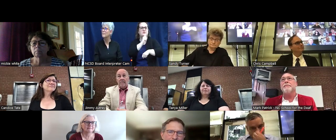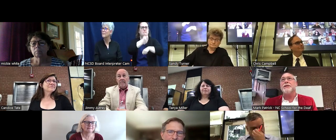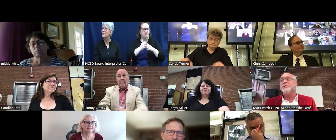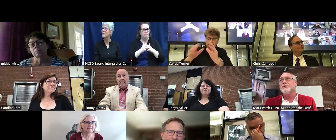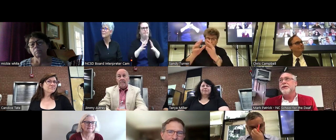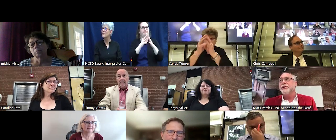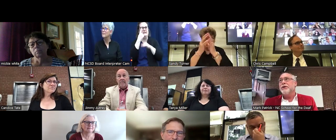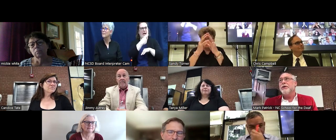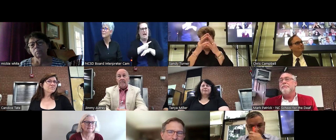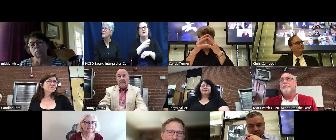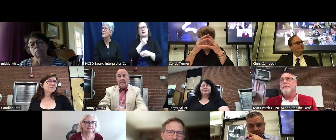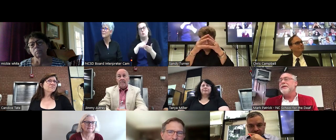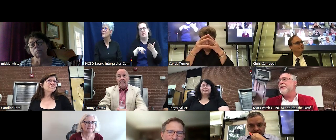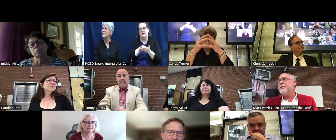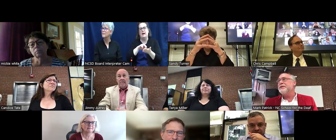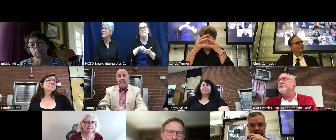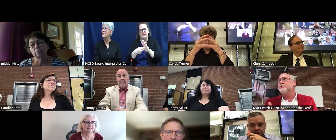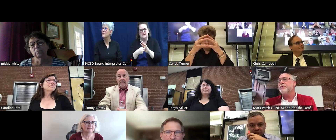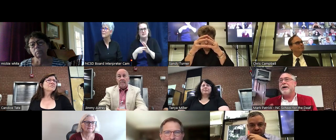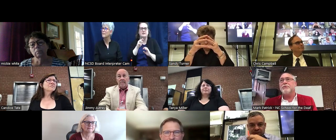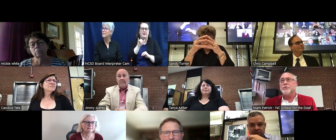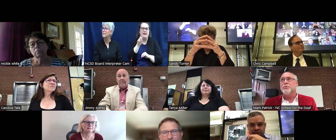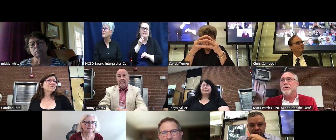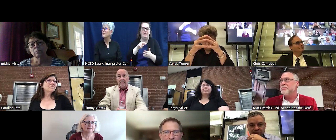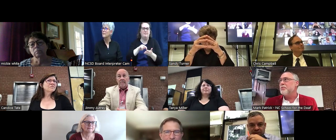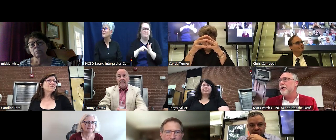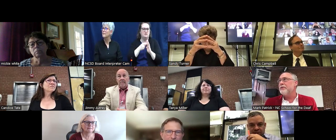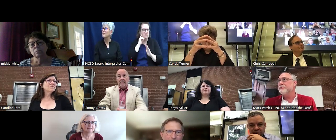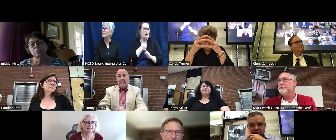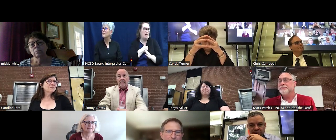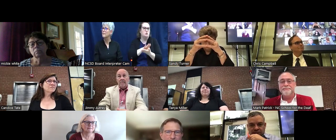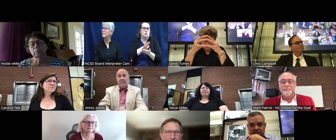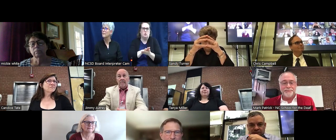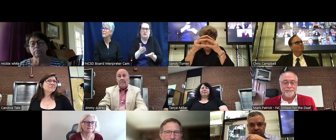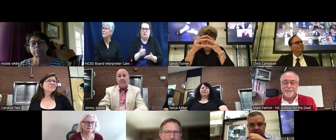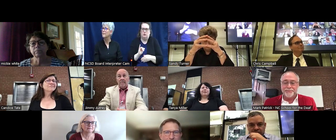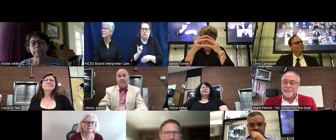it means, what May Day means to our school as well.